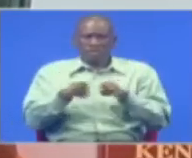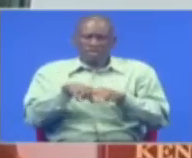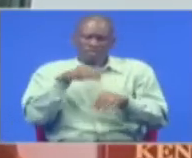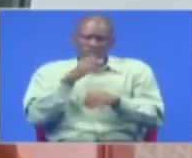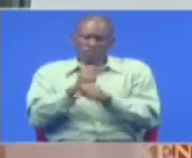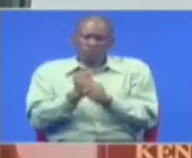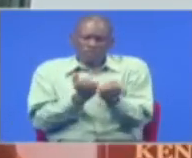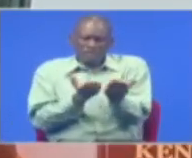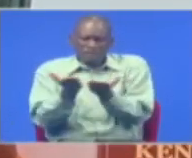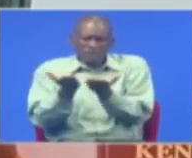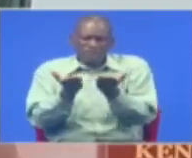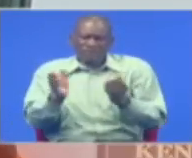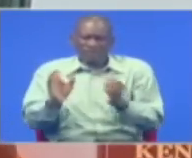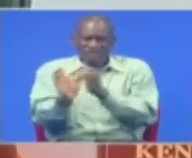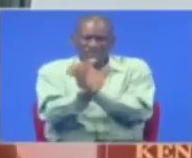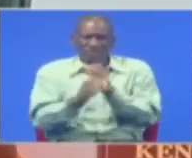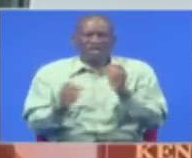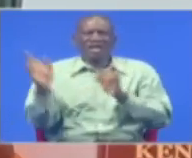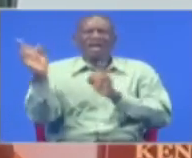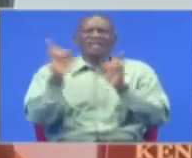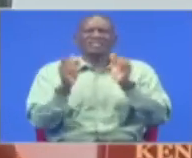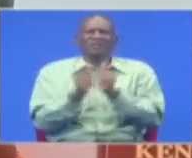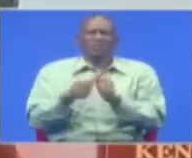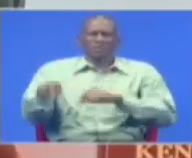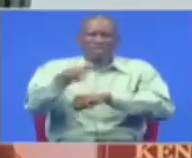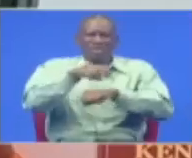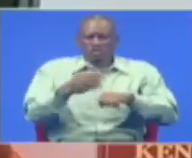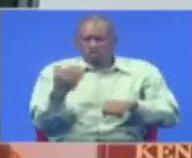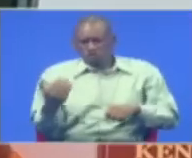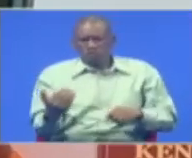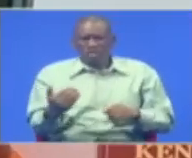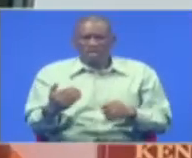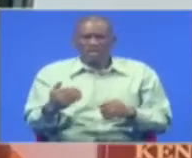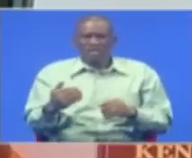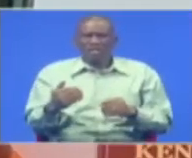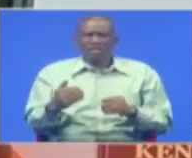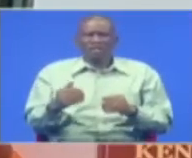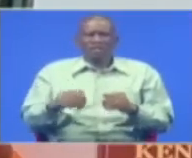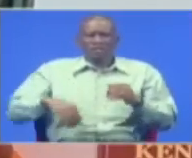to the country, I traveled with the national junior soccer team to Helsinki in